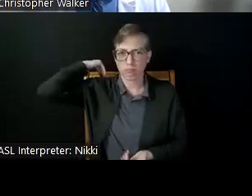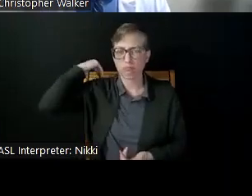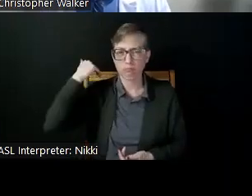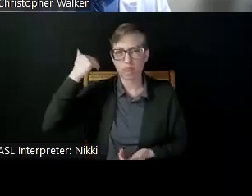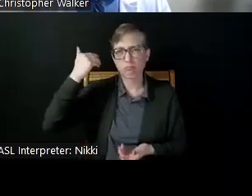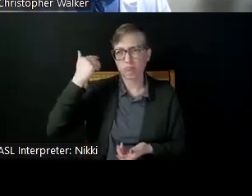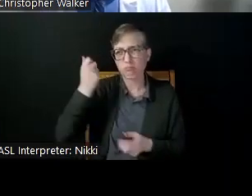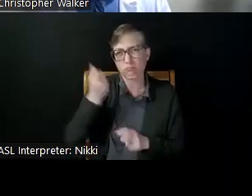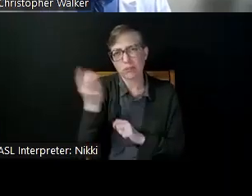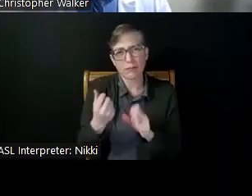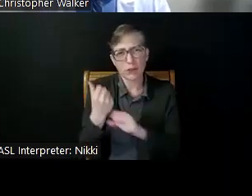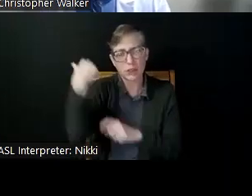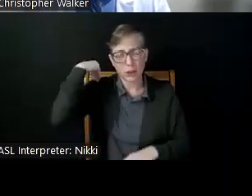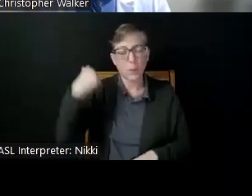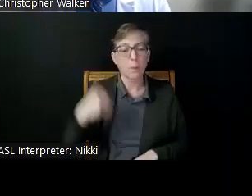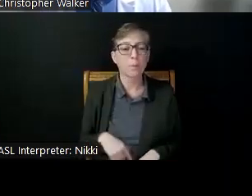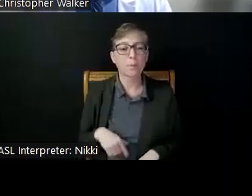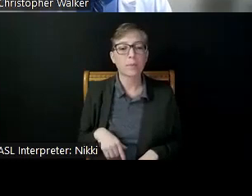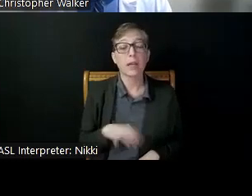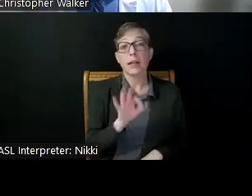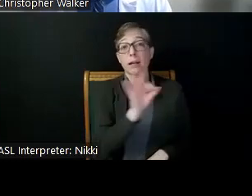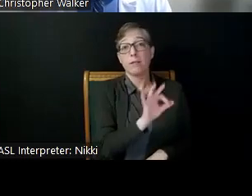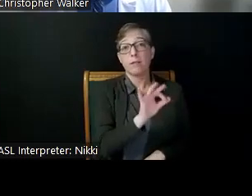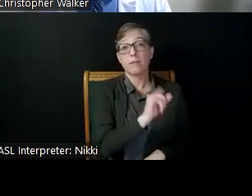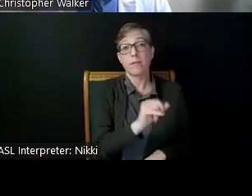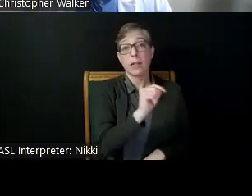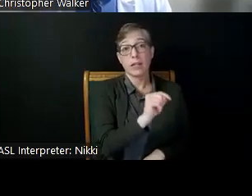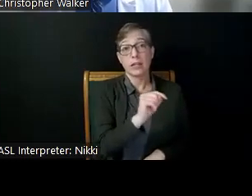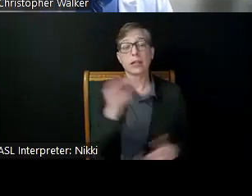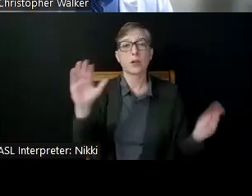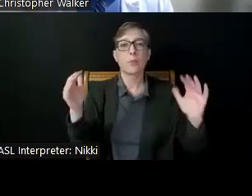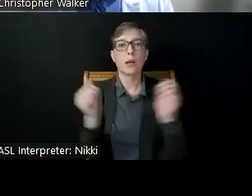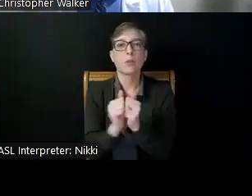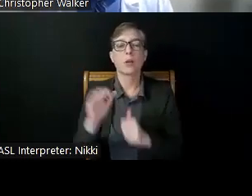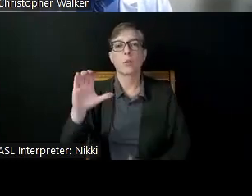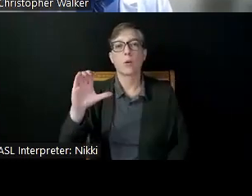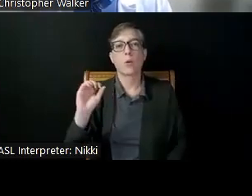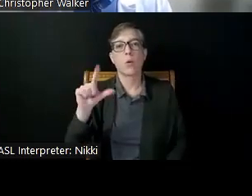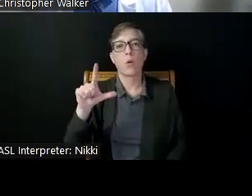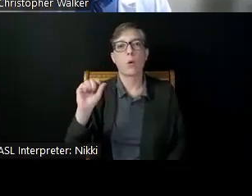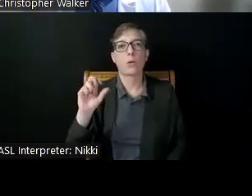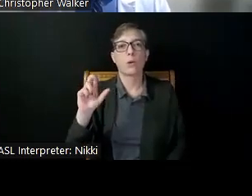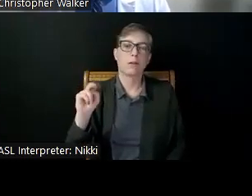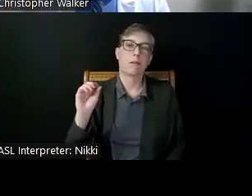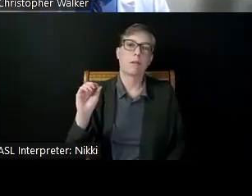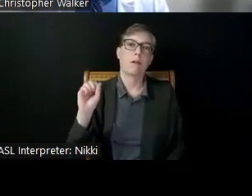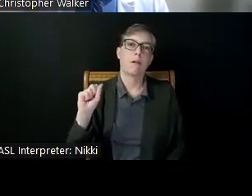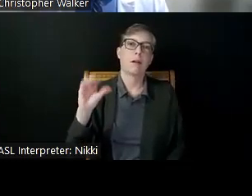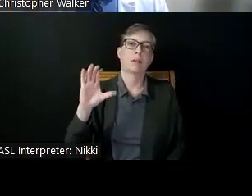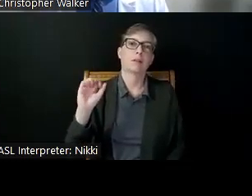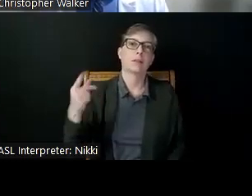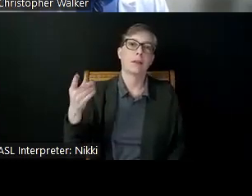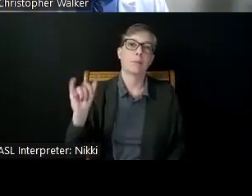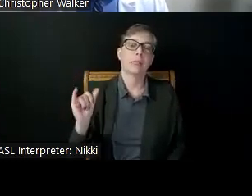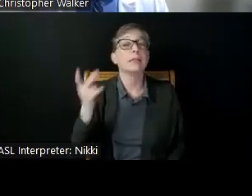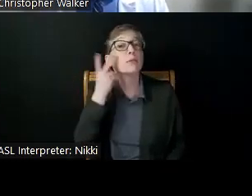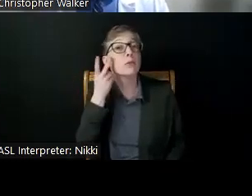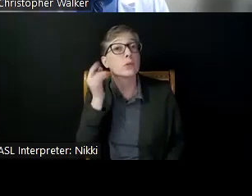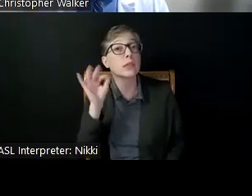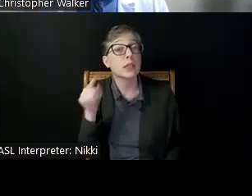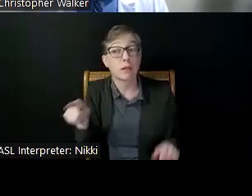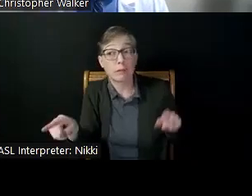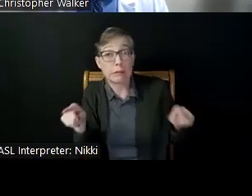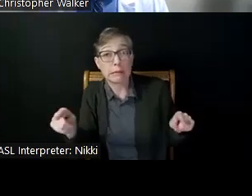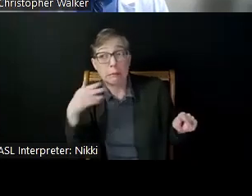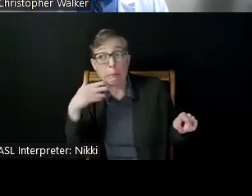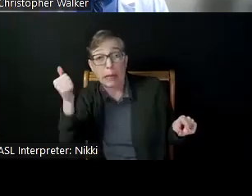compared colonoscopy to FIT to see if one was any better than the other at identifying certain